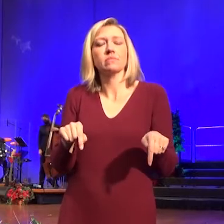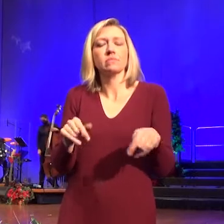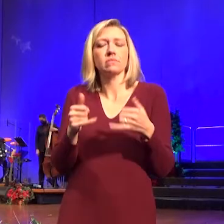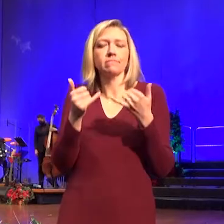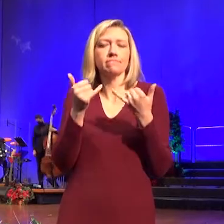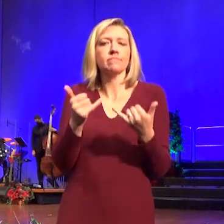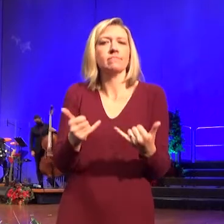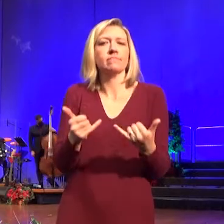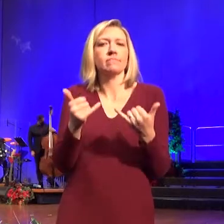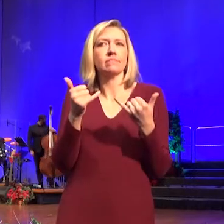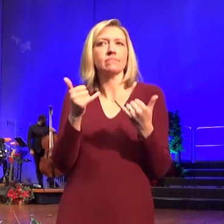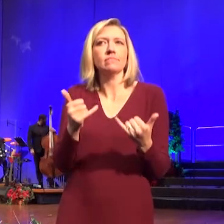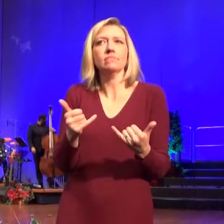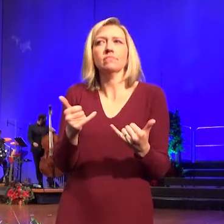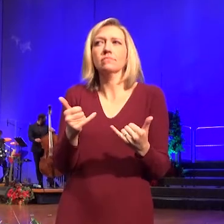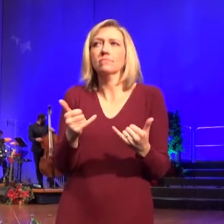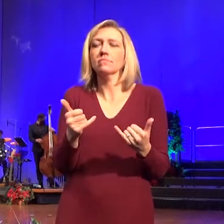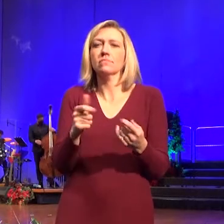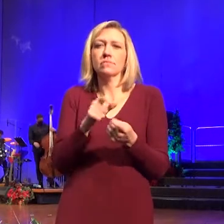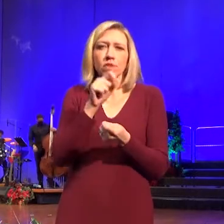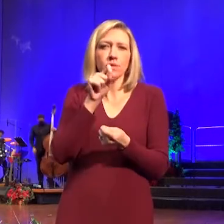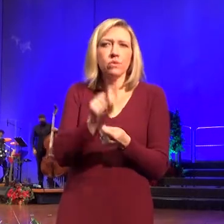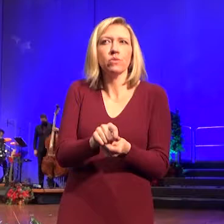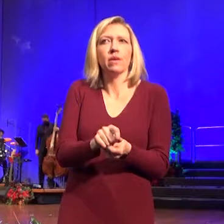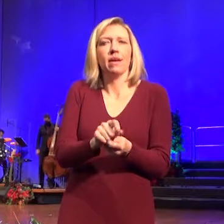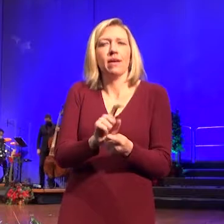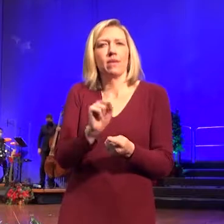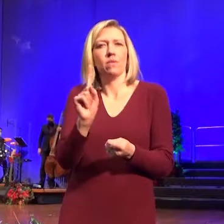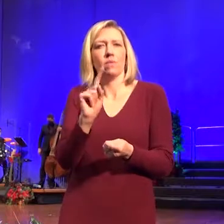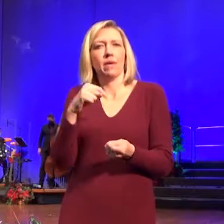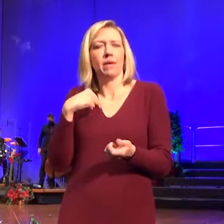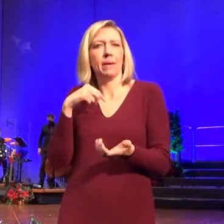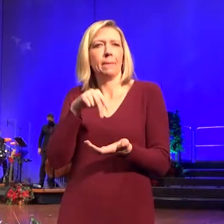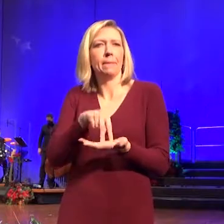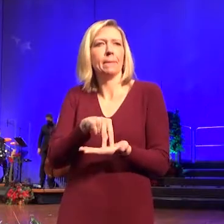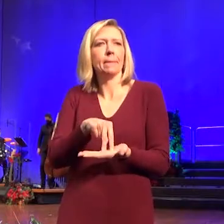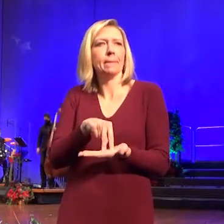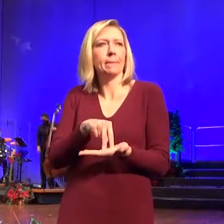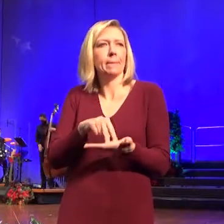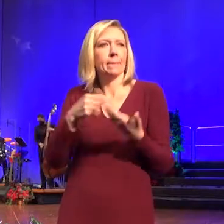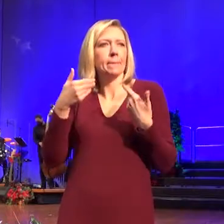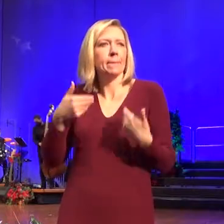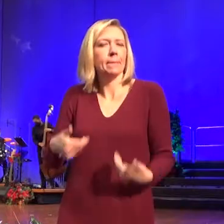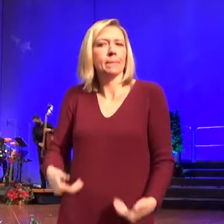here, right now, right where I